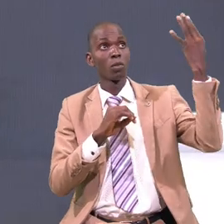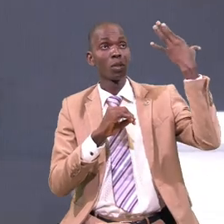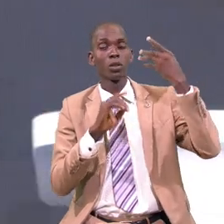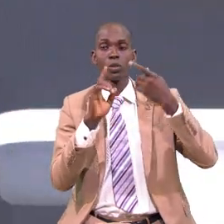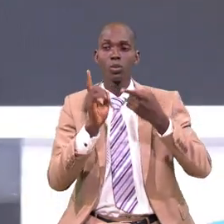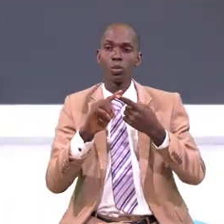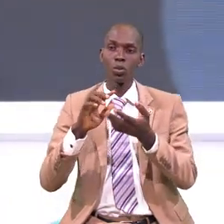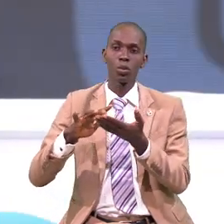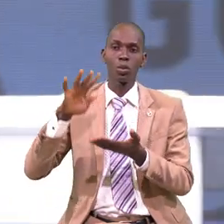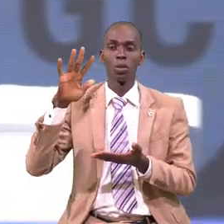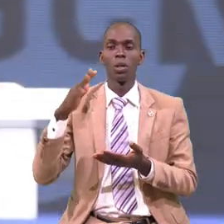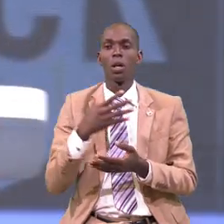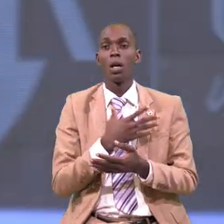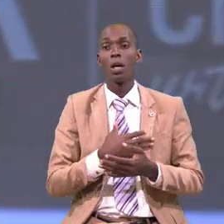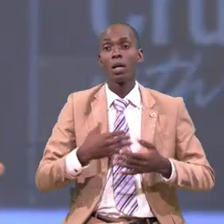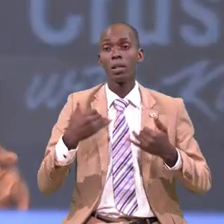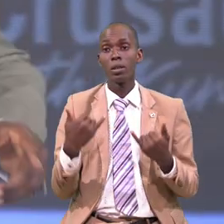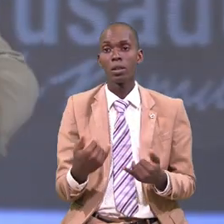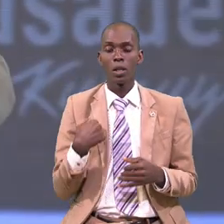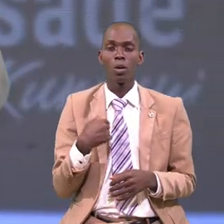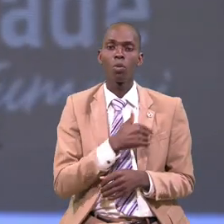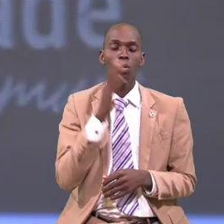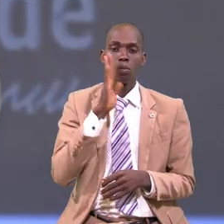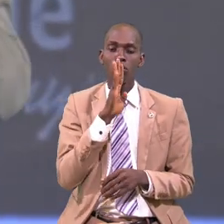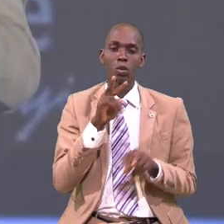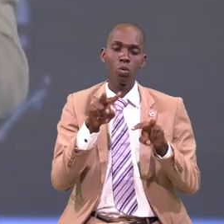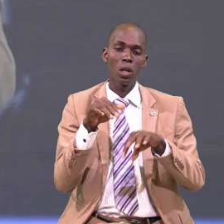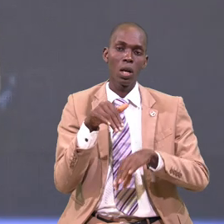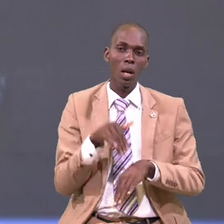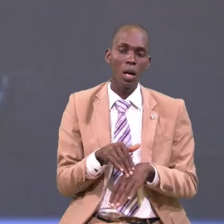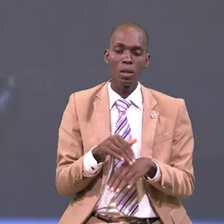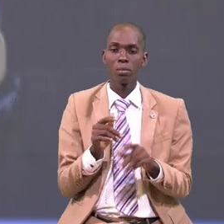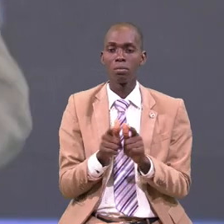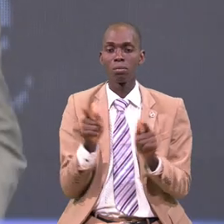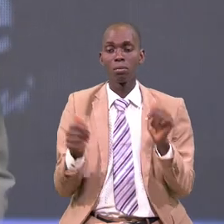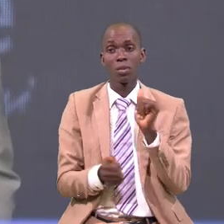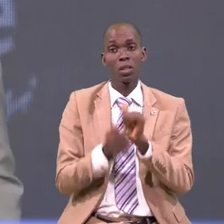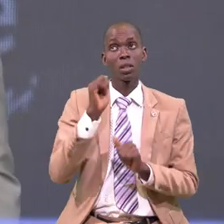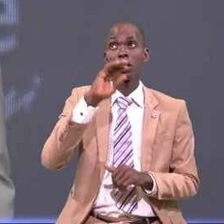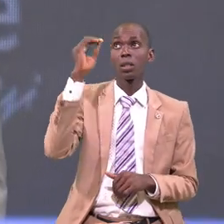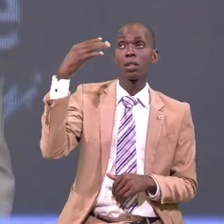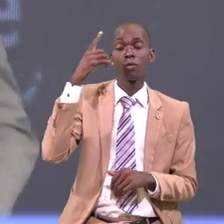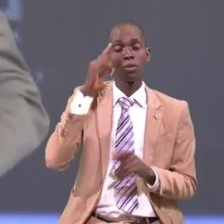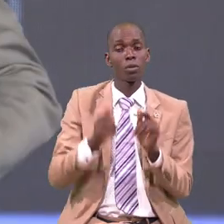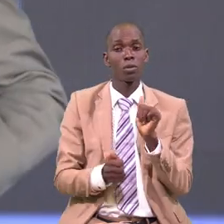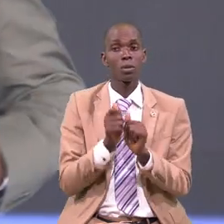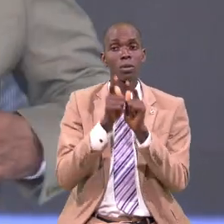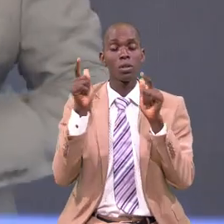And we've been looking at greater grace for greater exploits in ministry.